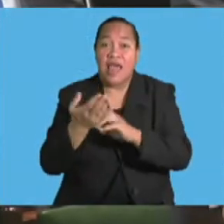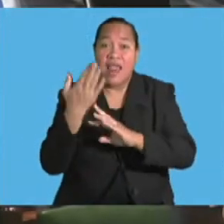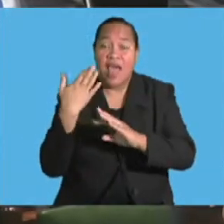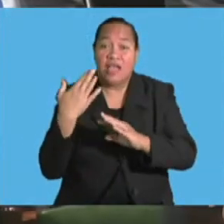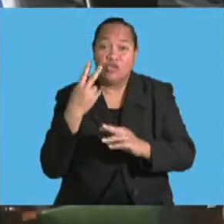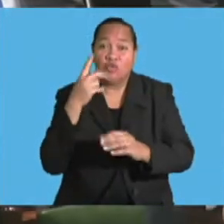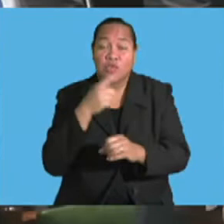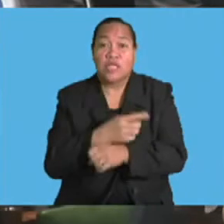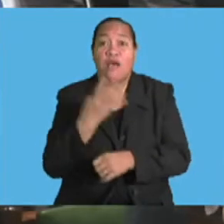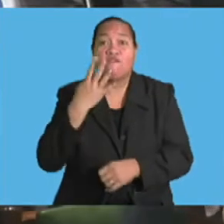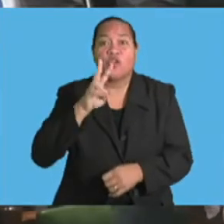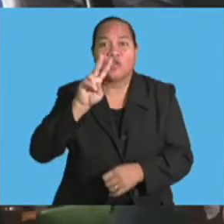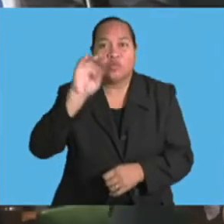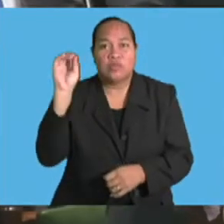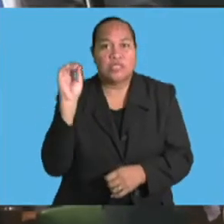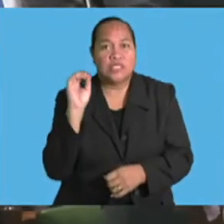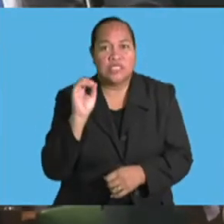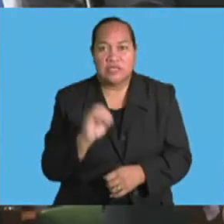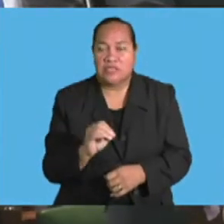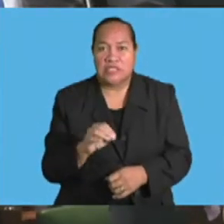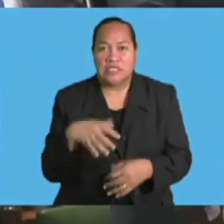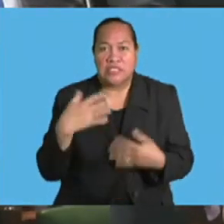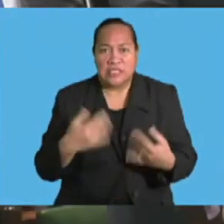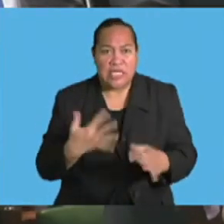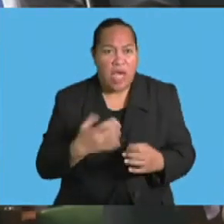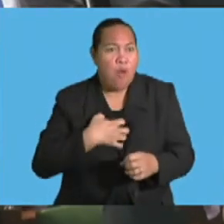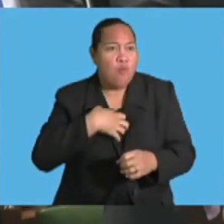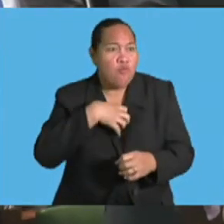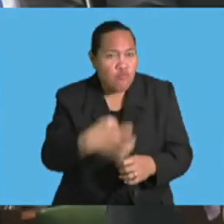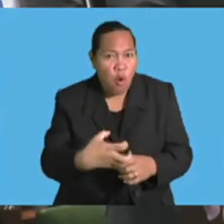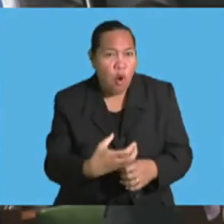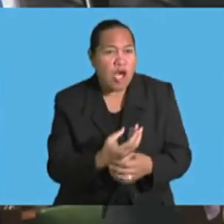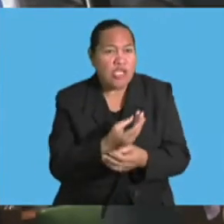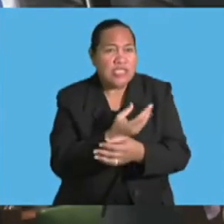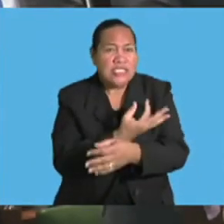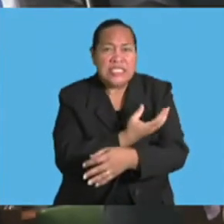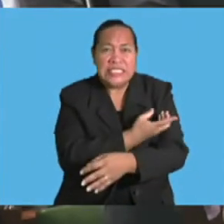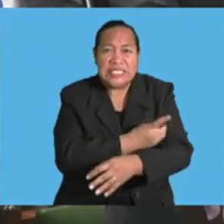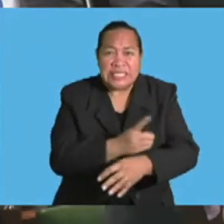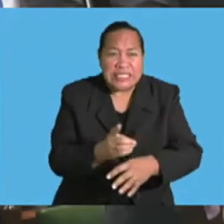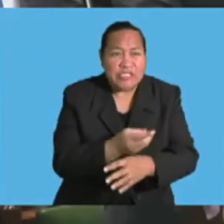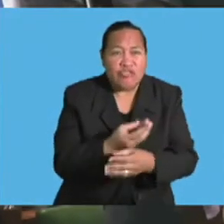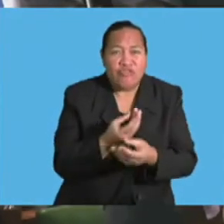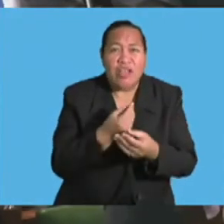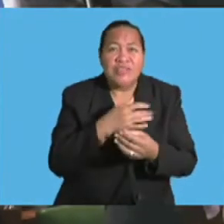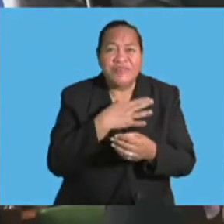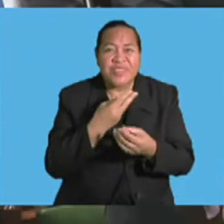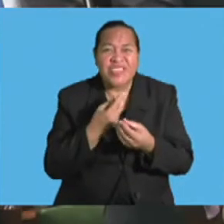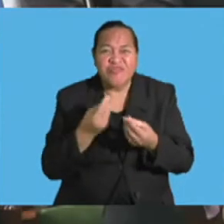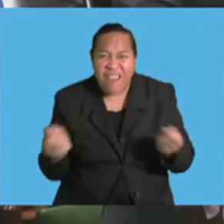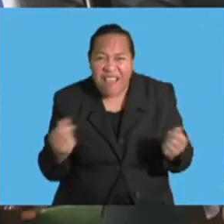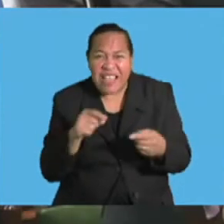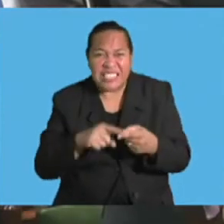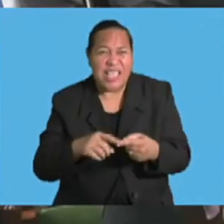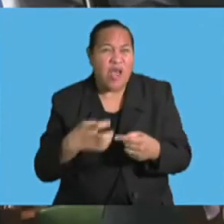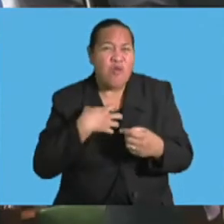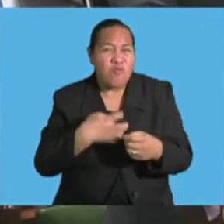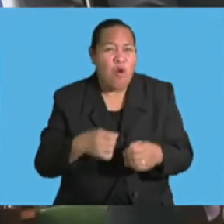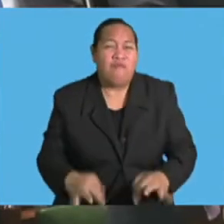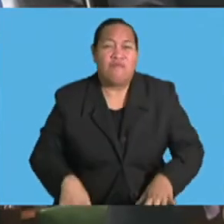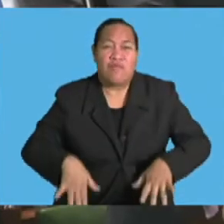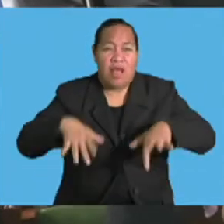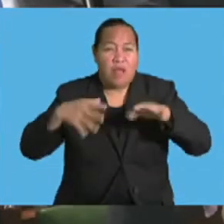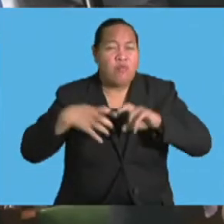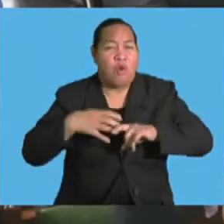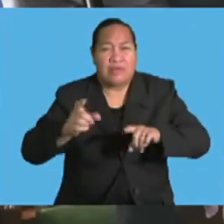degrees. There are more droughts, more floods, more devastating wildfires across the globe, ever more serious impacts on agriculture and the